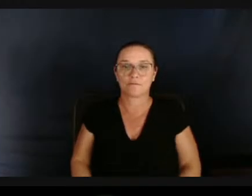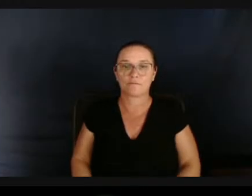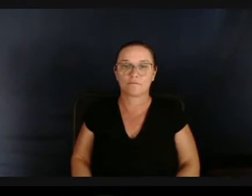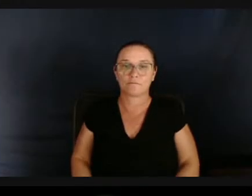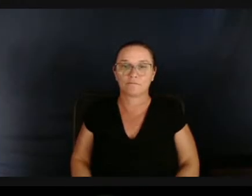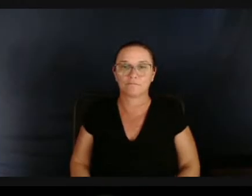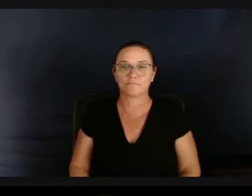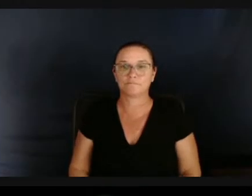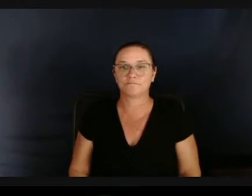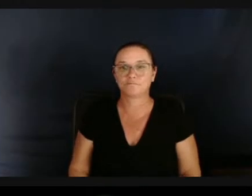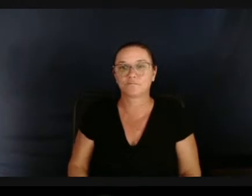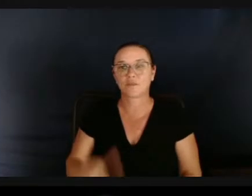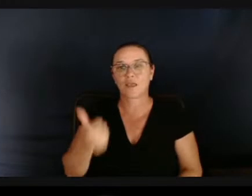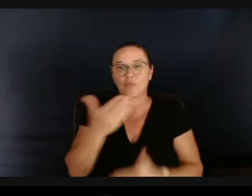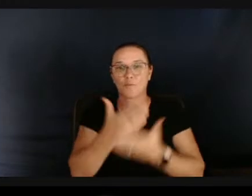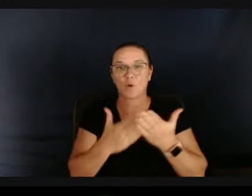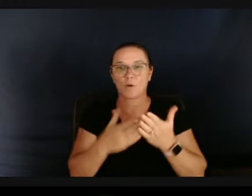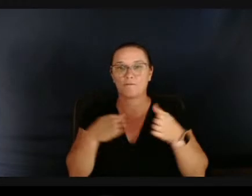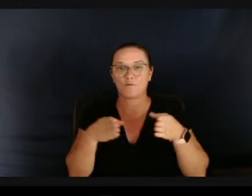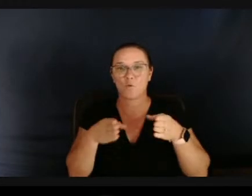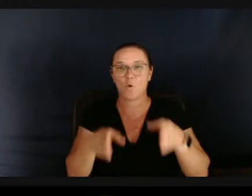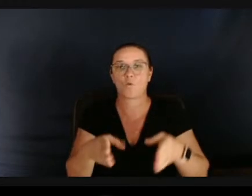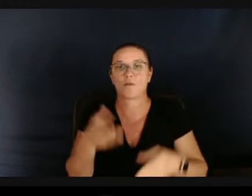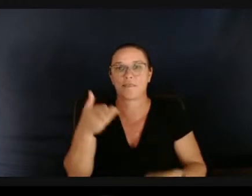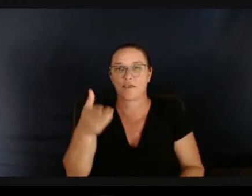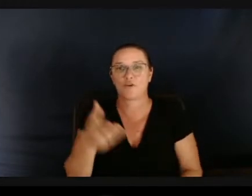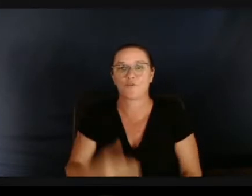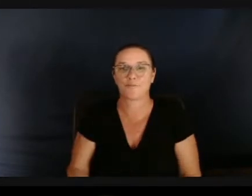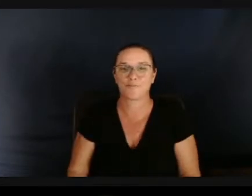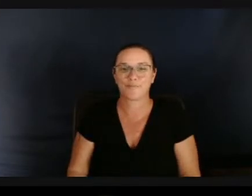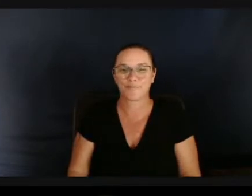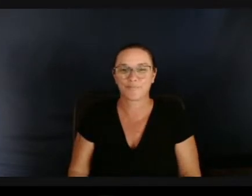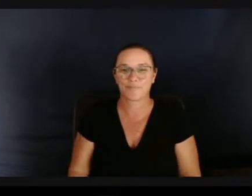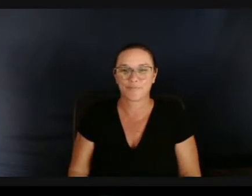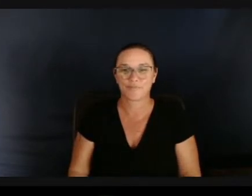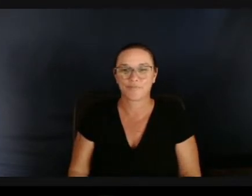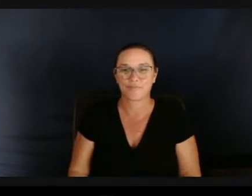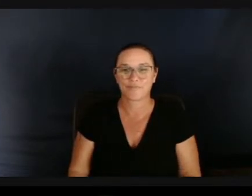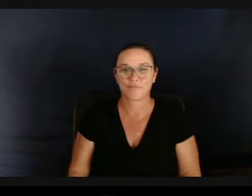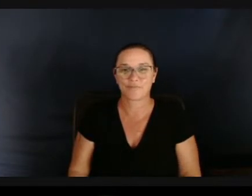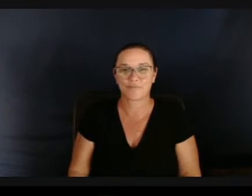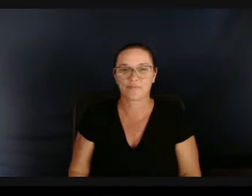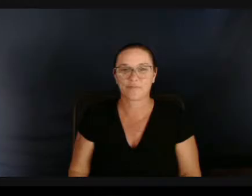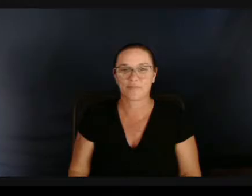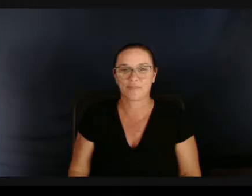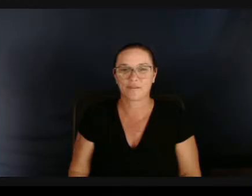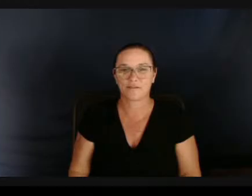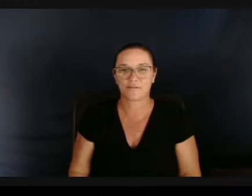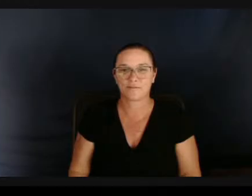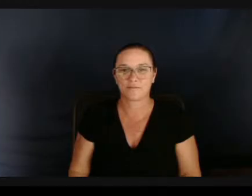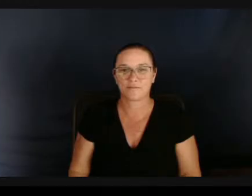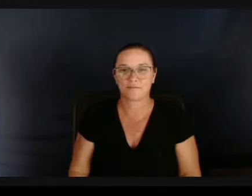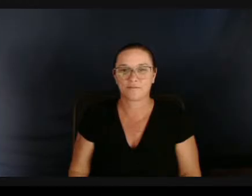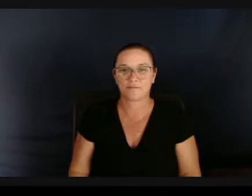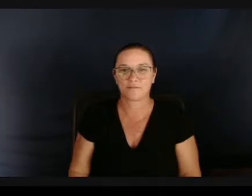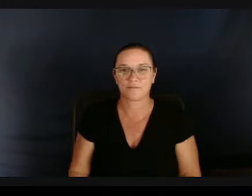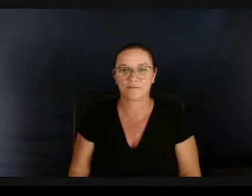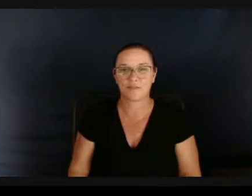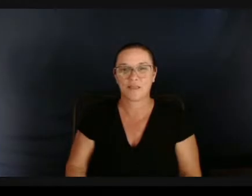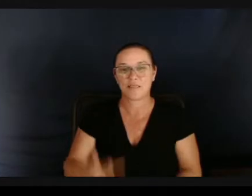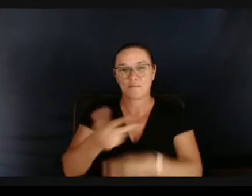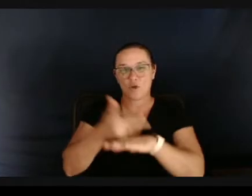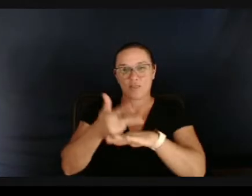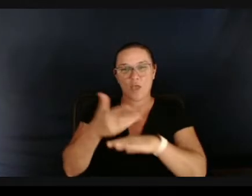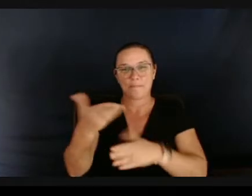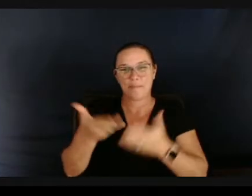There's another piece of the road there and there as well, right? So you can see the road came in this way and then came in that way, and the parking lot would have been like something